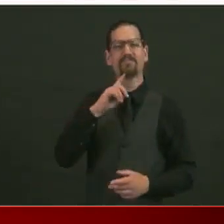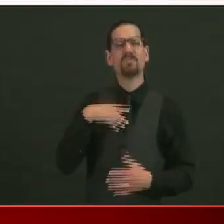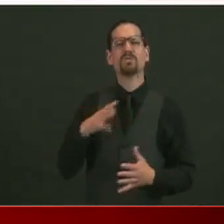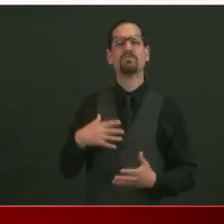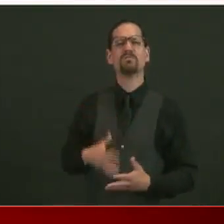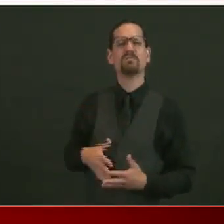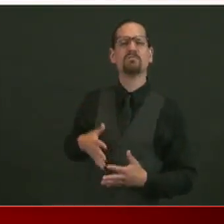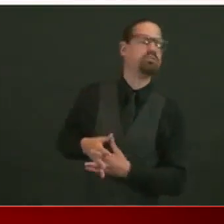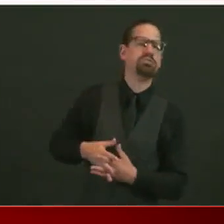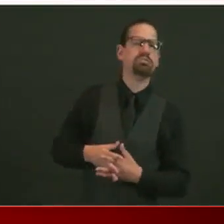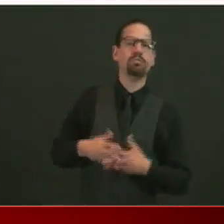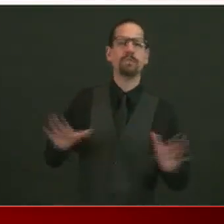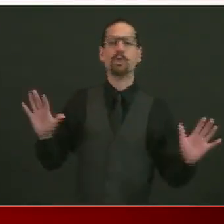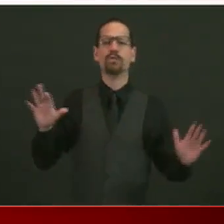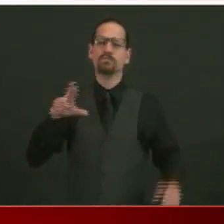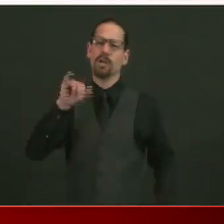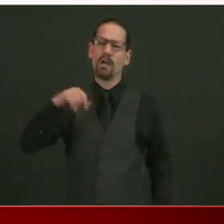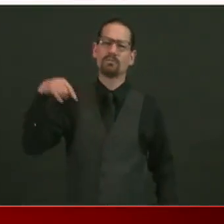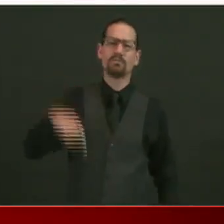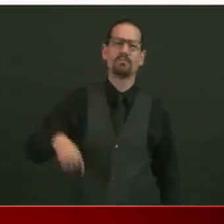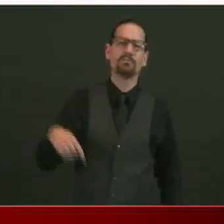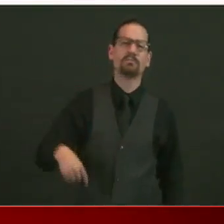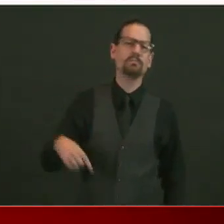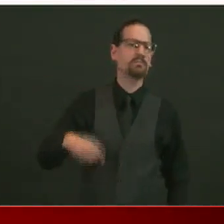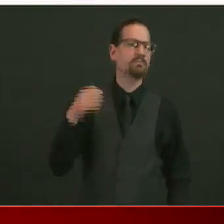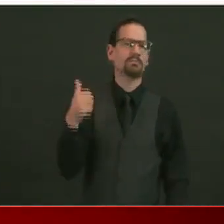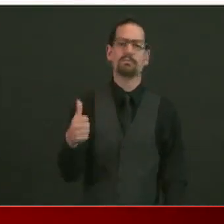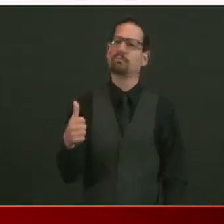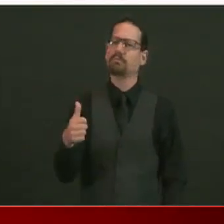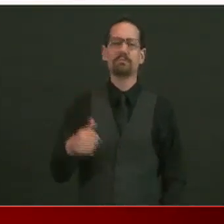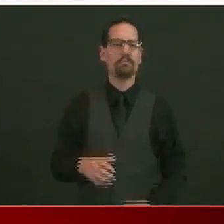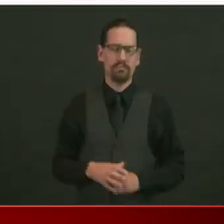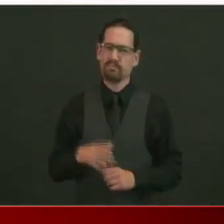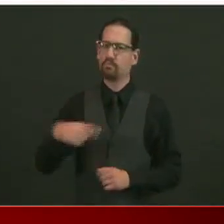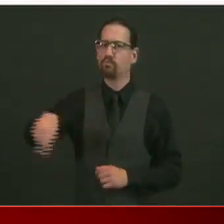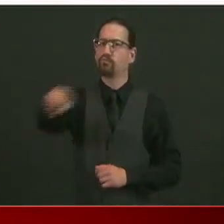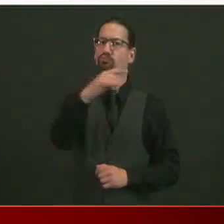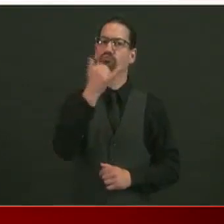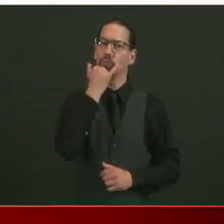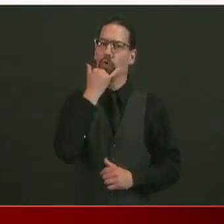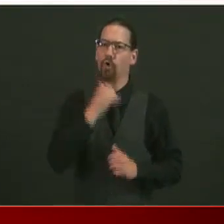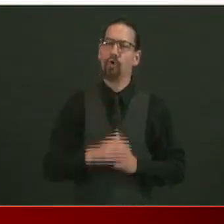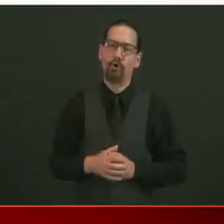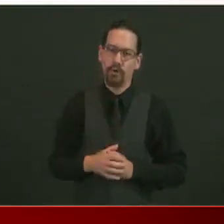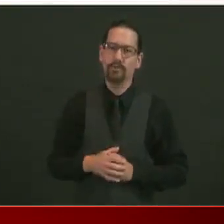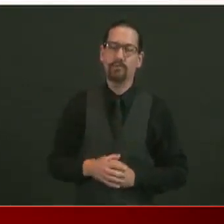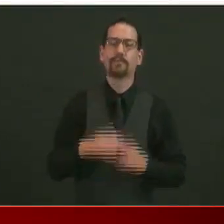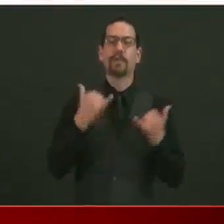Gracias a todo el mundo en Rhode Island. Yo me siento muy apoyada y me siento como parte de la comunidad. Muchas gracias.